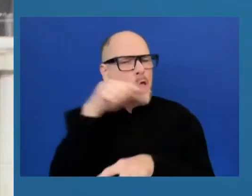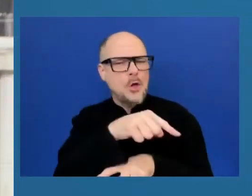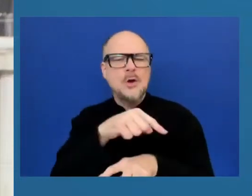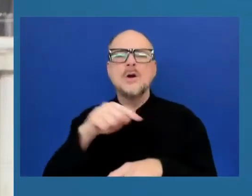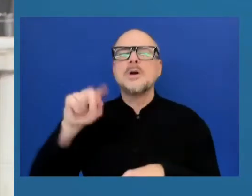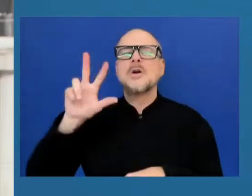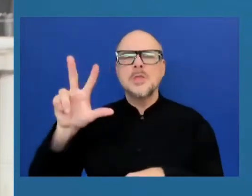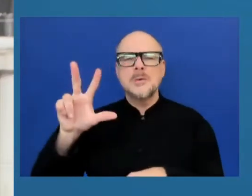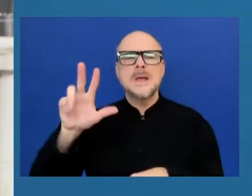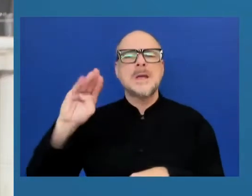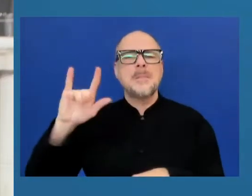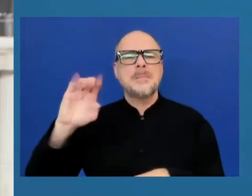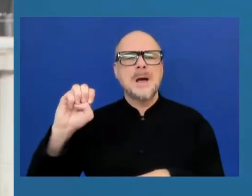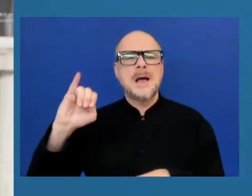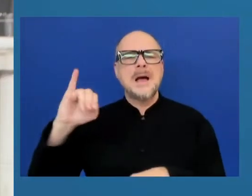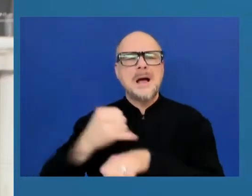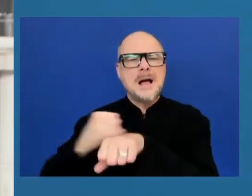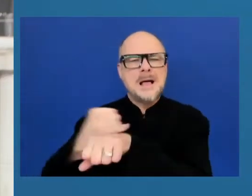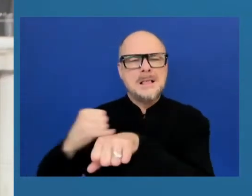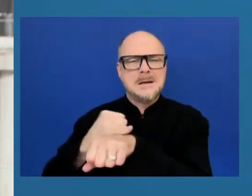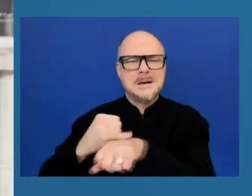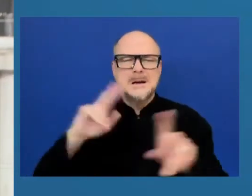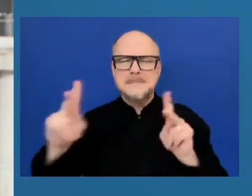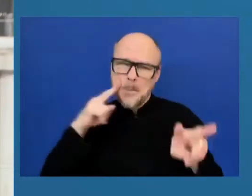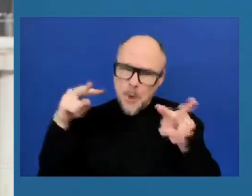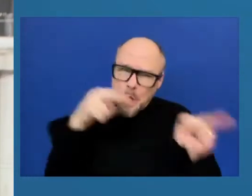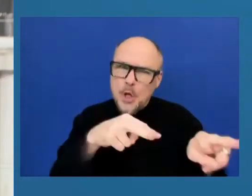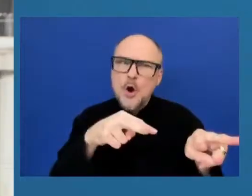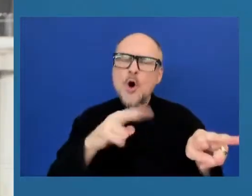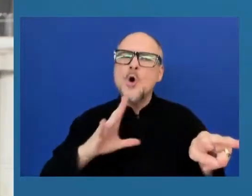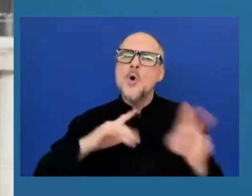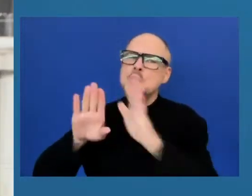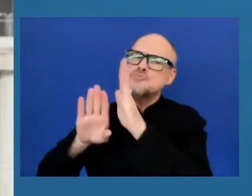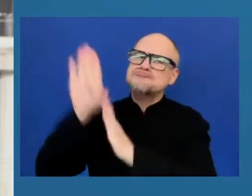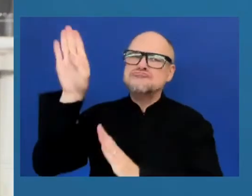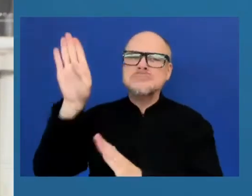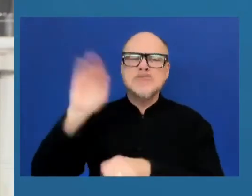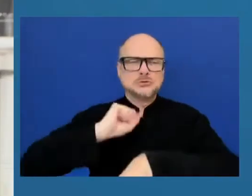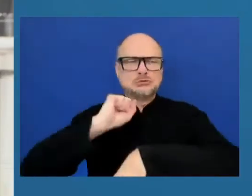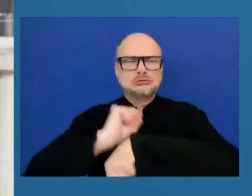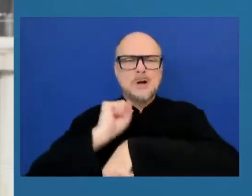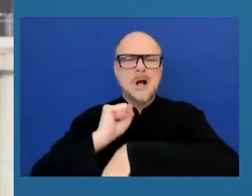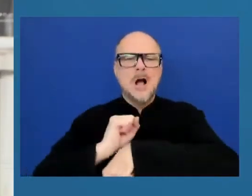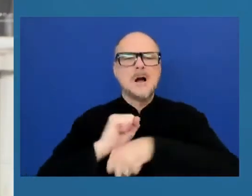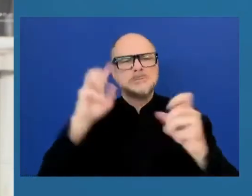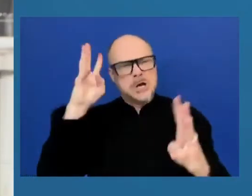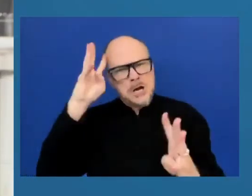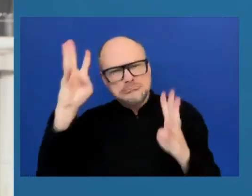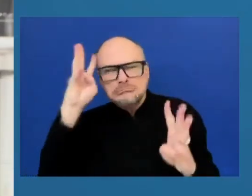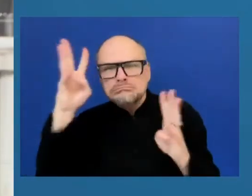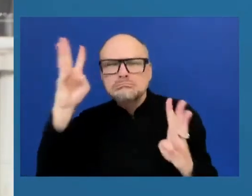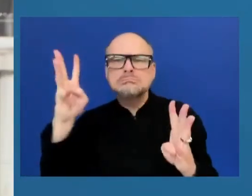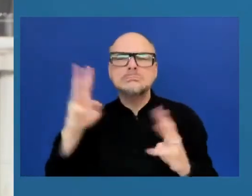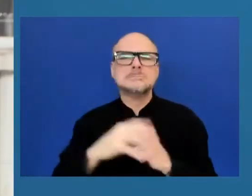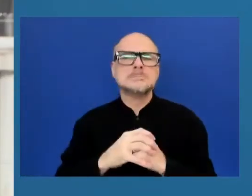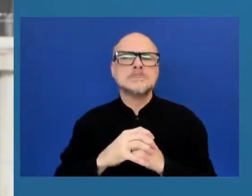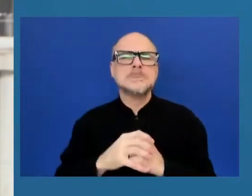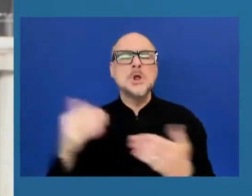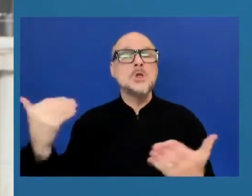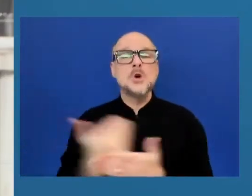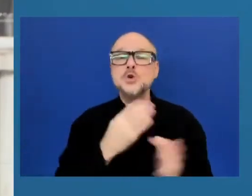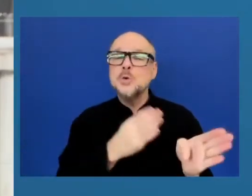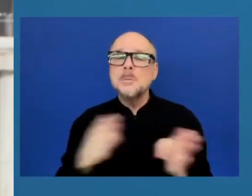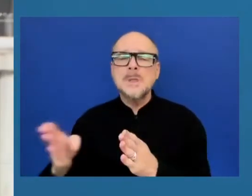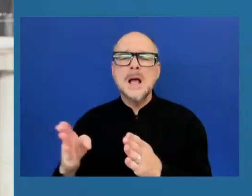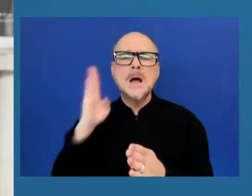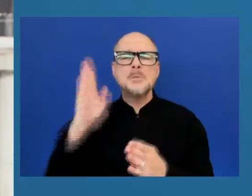of the world are watching that place. And now it's going to be a place of jobs and innovation. So the new plant will be a model of 21st